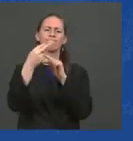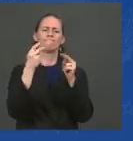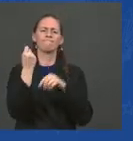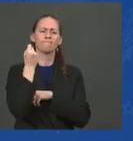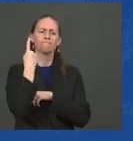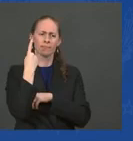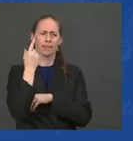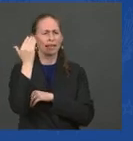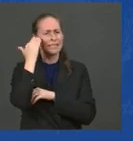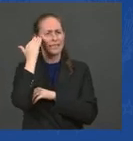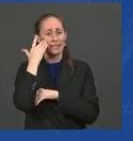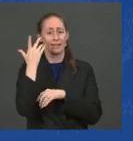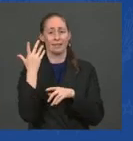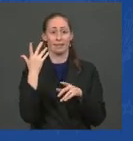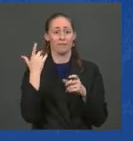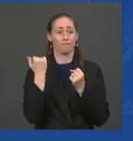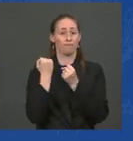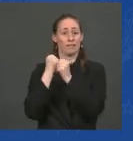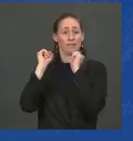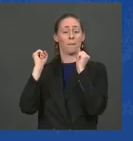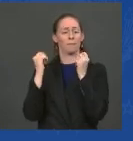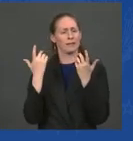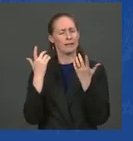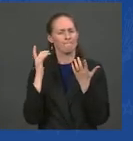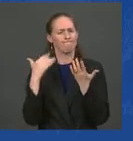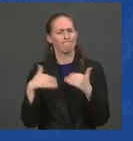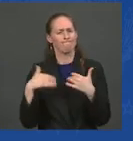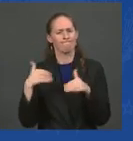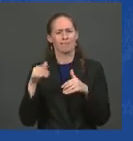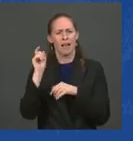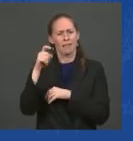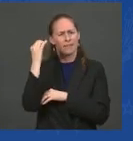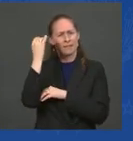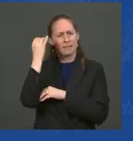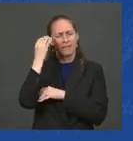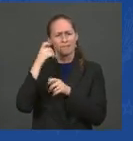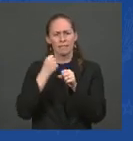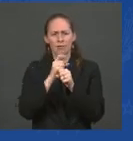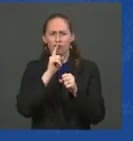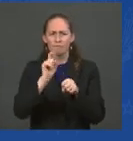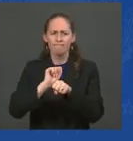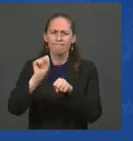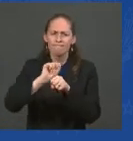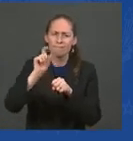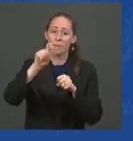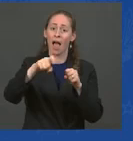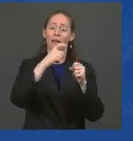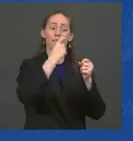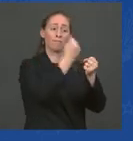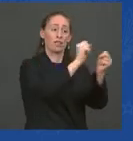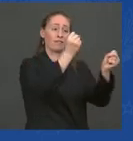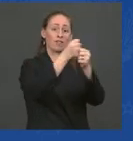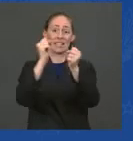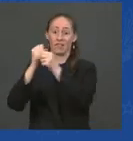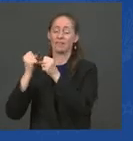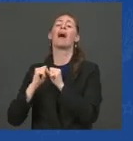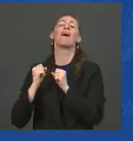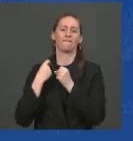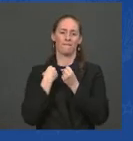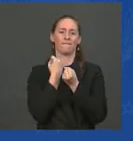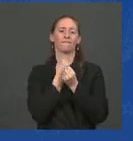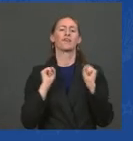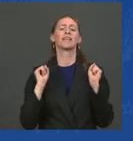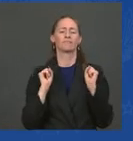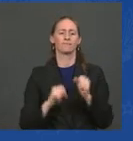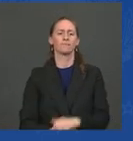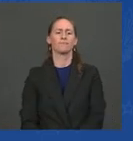the freedom we wish for ourselves without also helping ensure that liberty and justice for everyone. And let's dedicate it